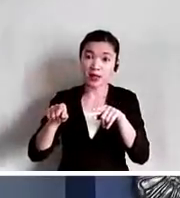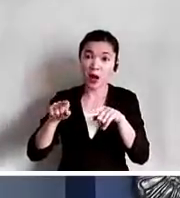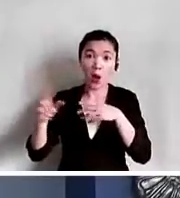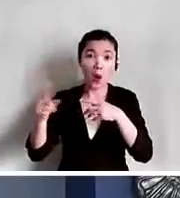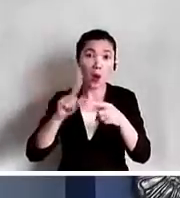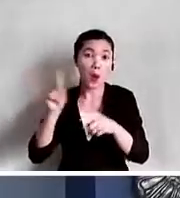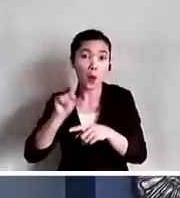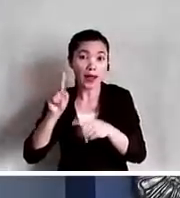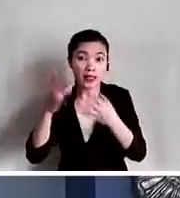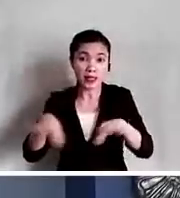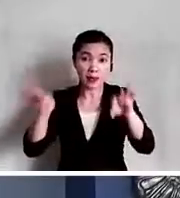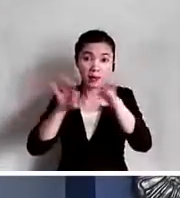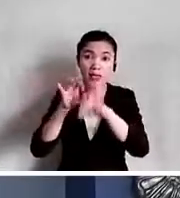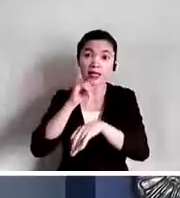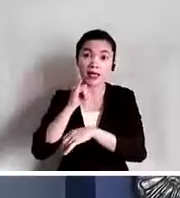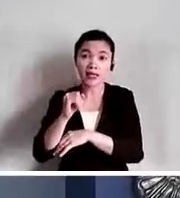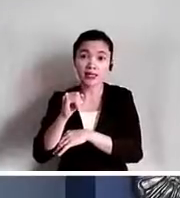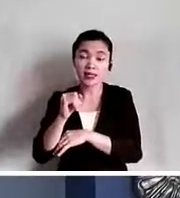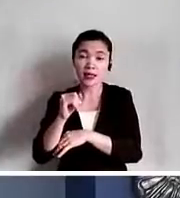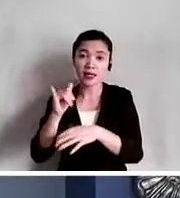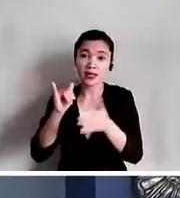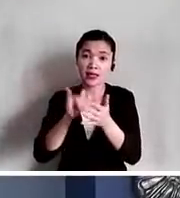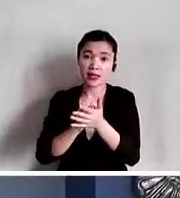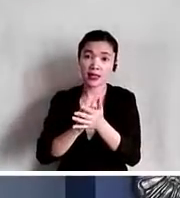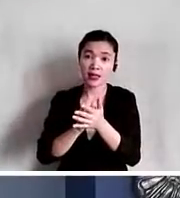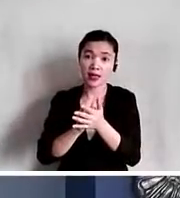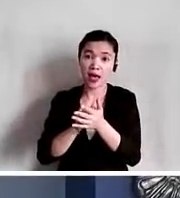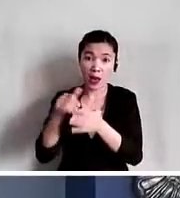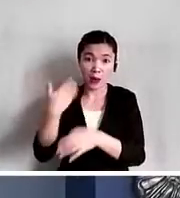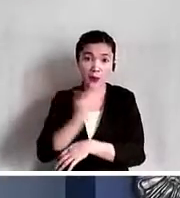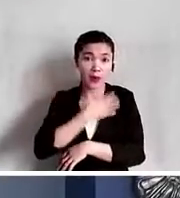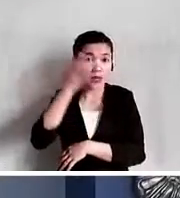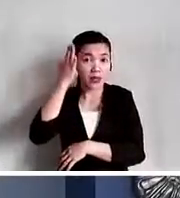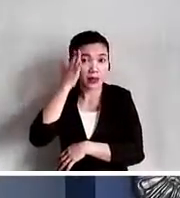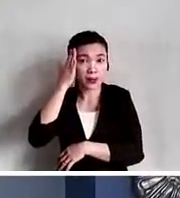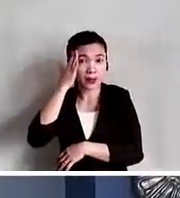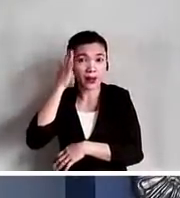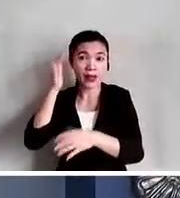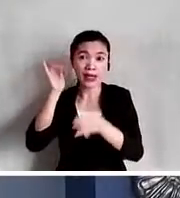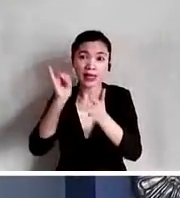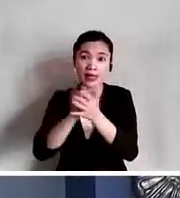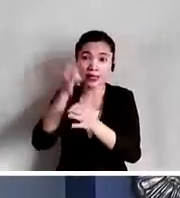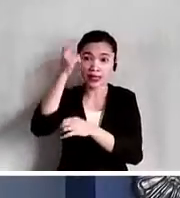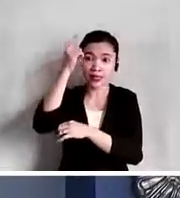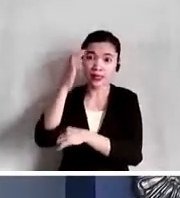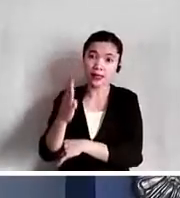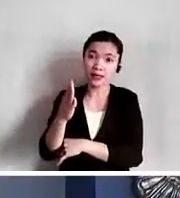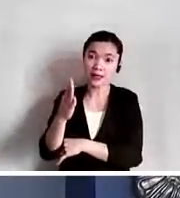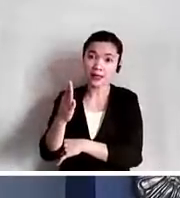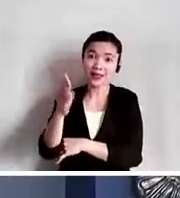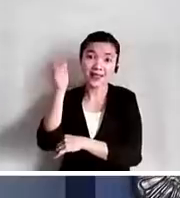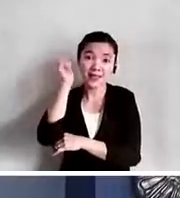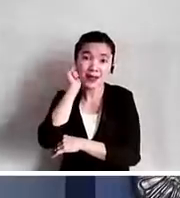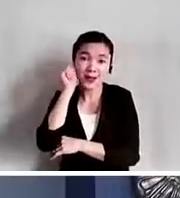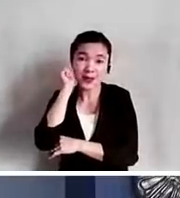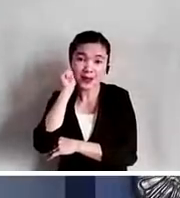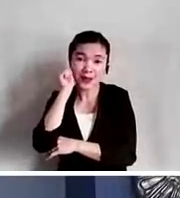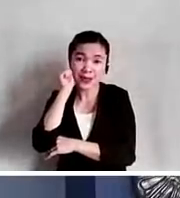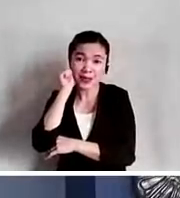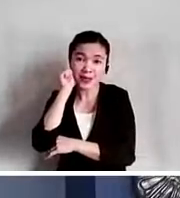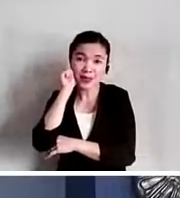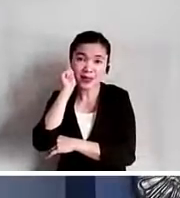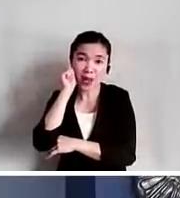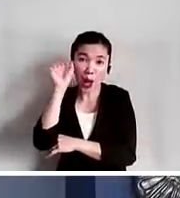is that we know that God always looks at